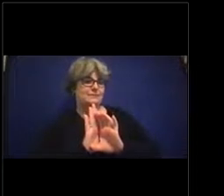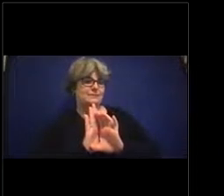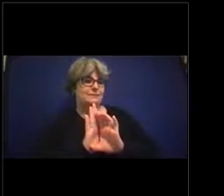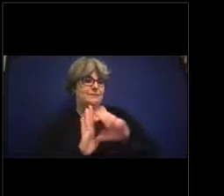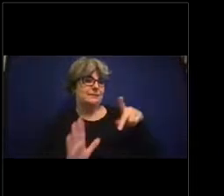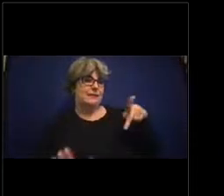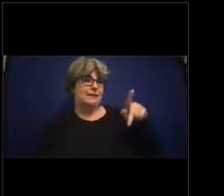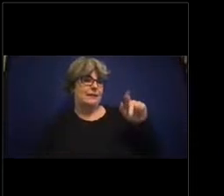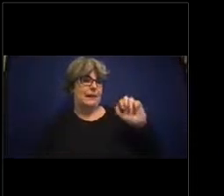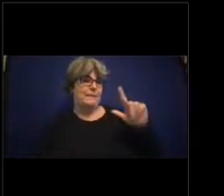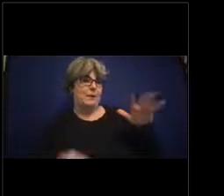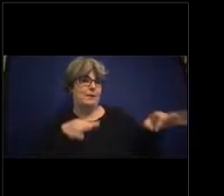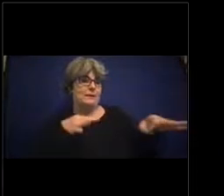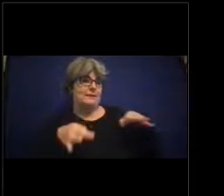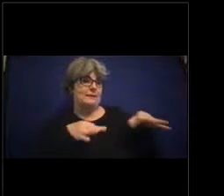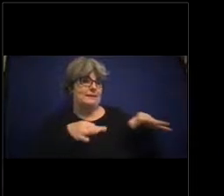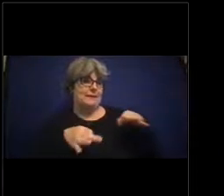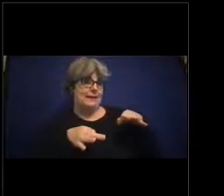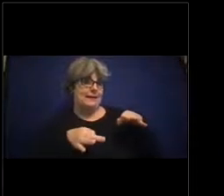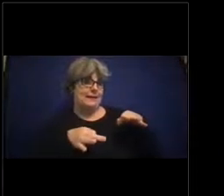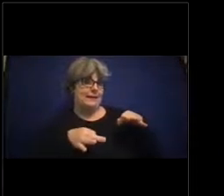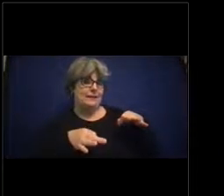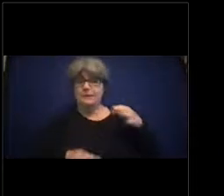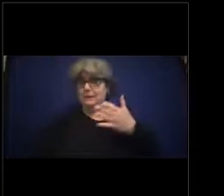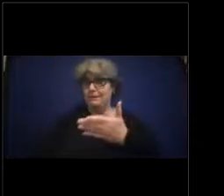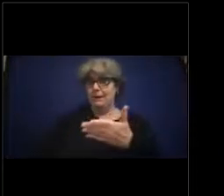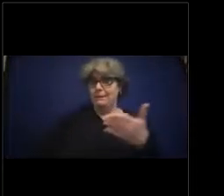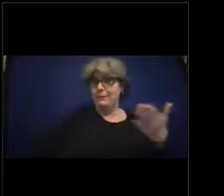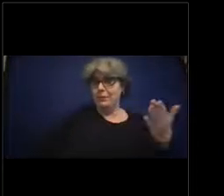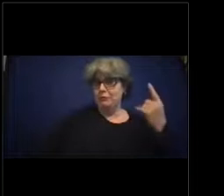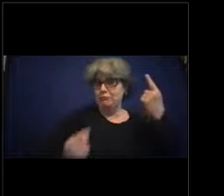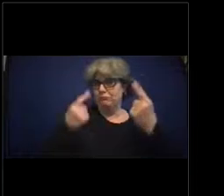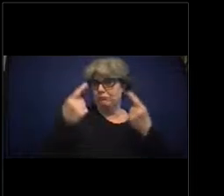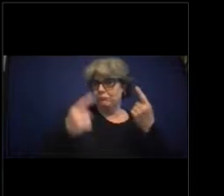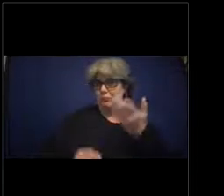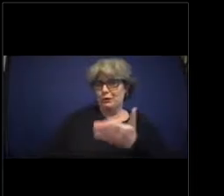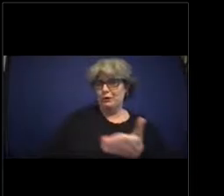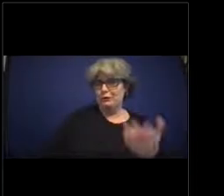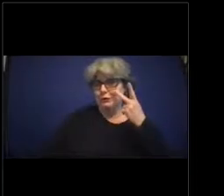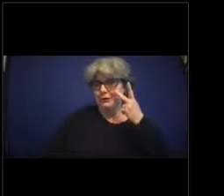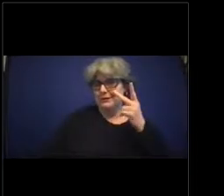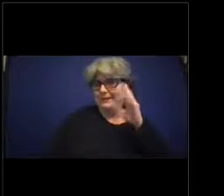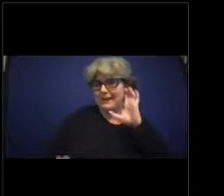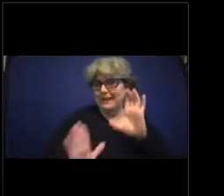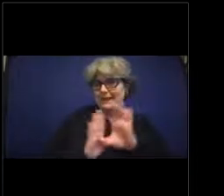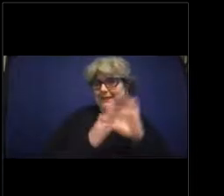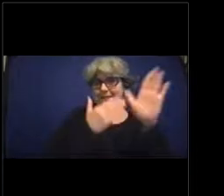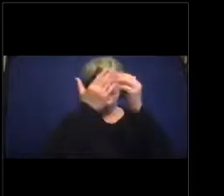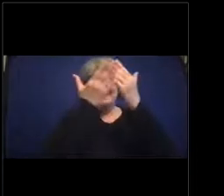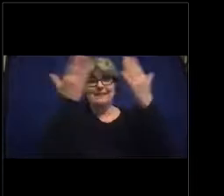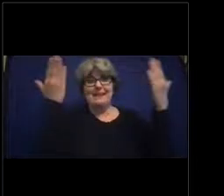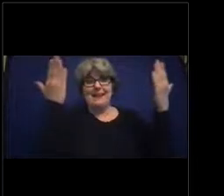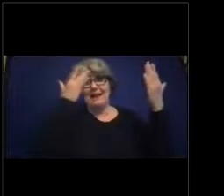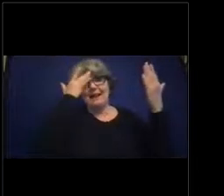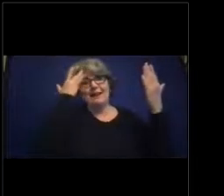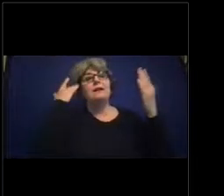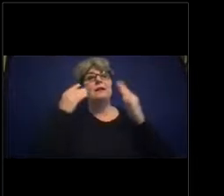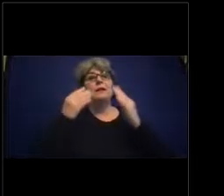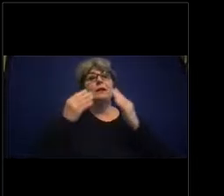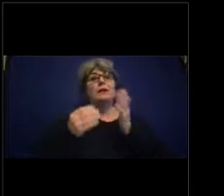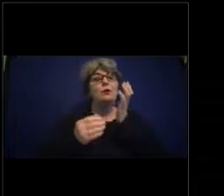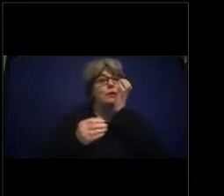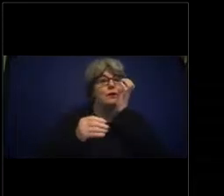is talking about what he sees, everybody else can think about what they're seeing in the sky or with the